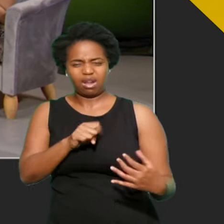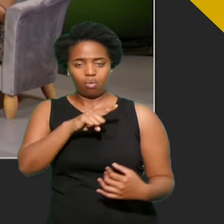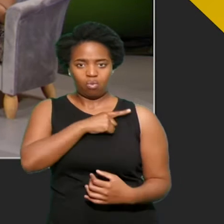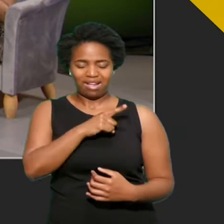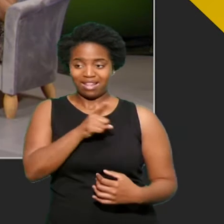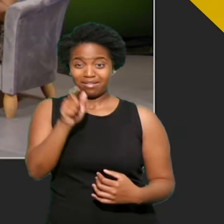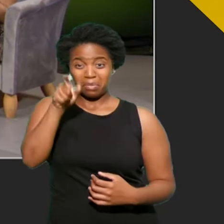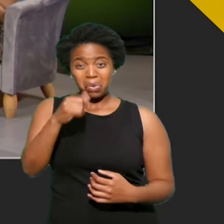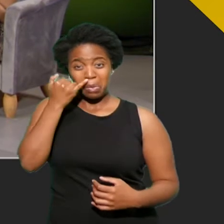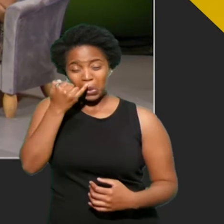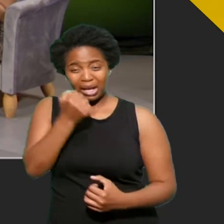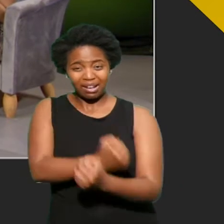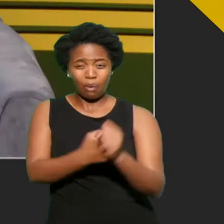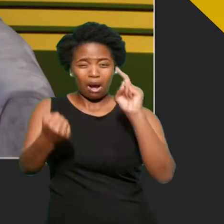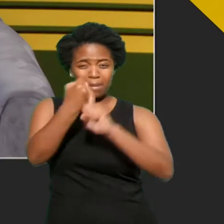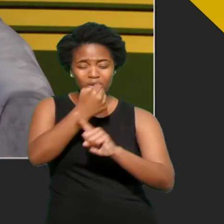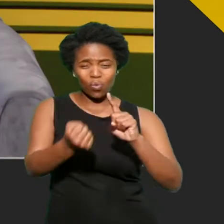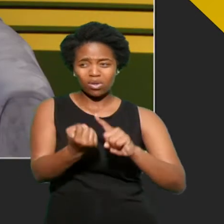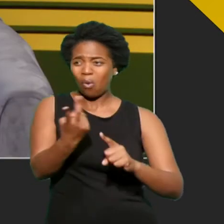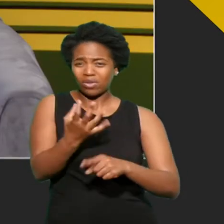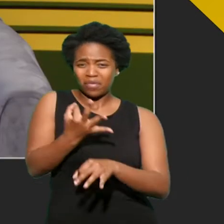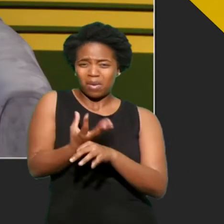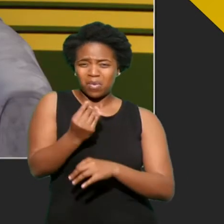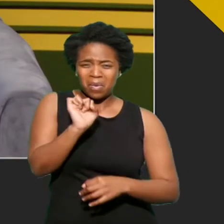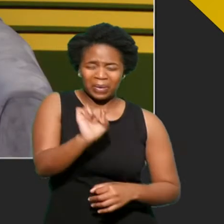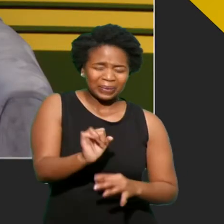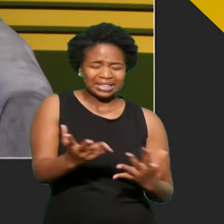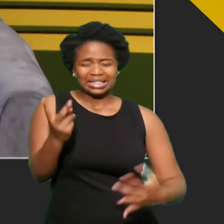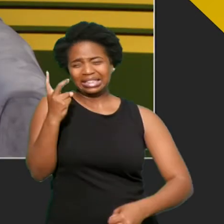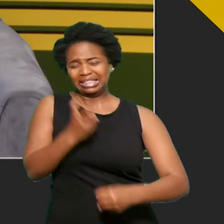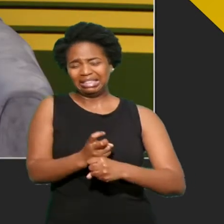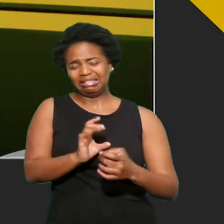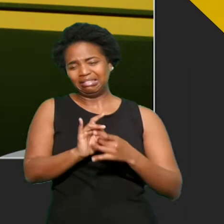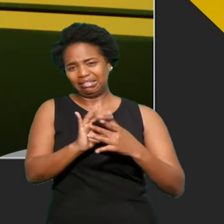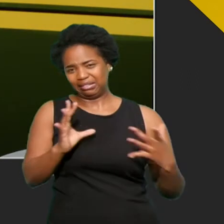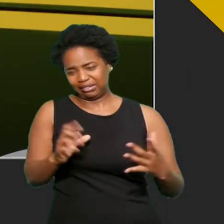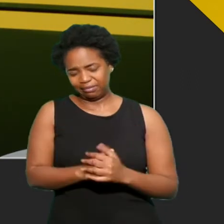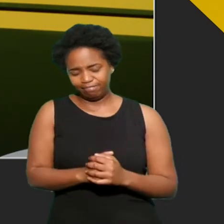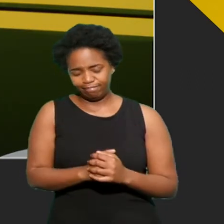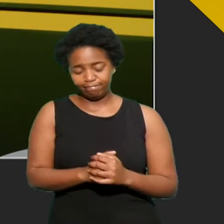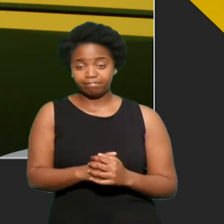people that conducive environment to perpetrate this type of violence.